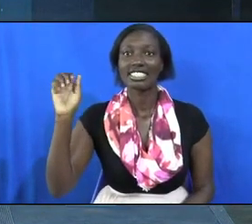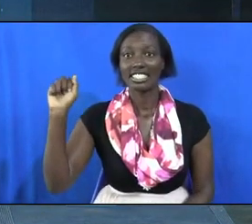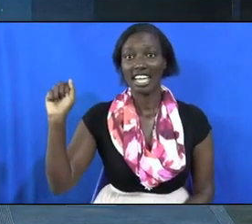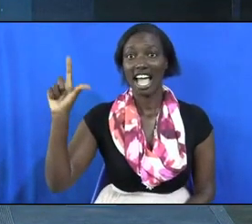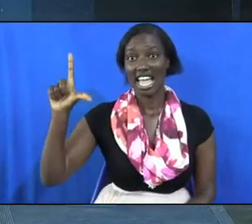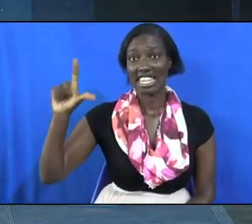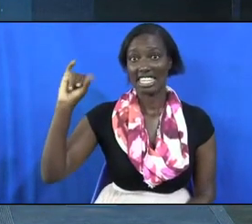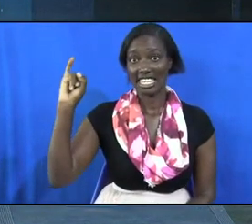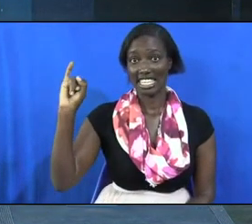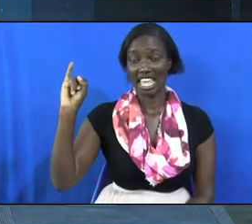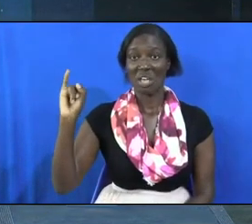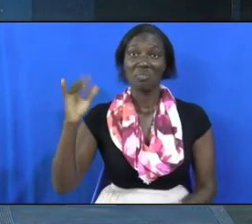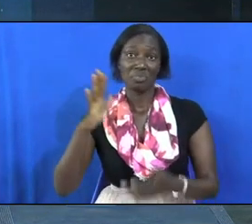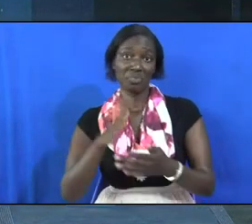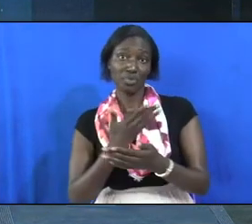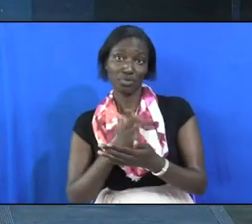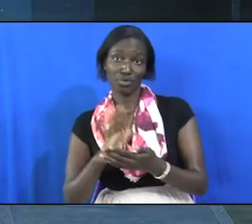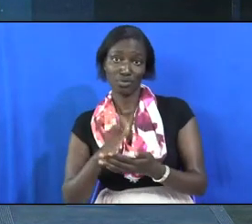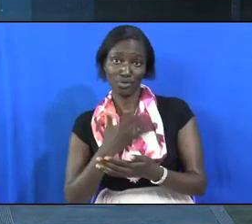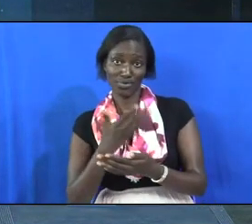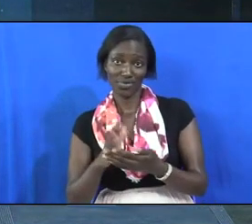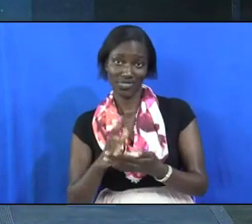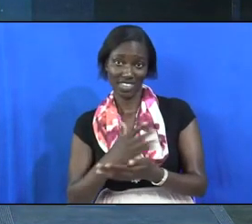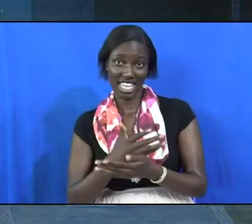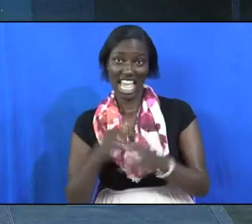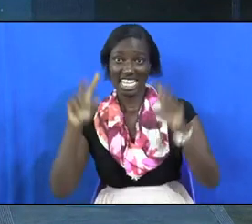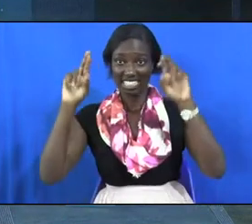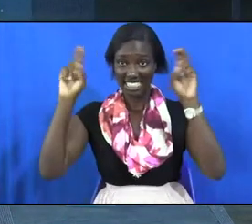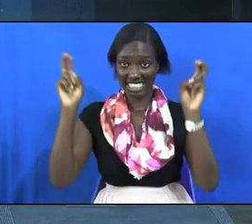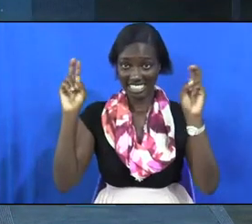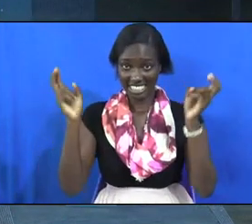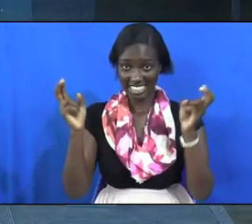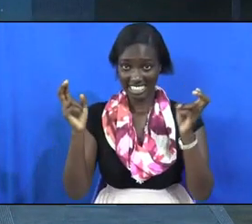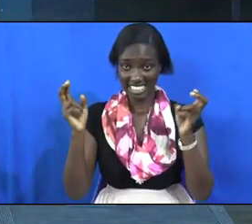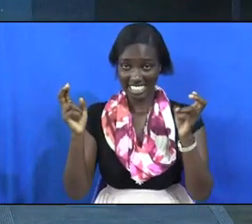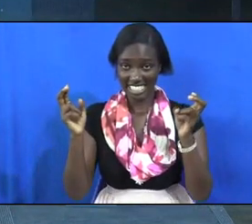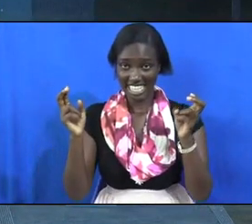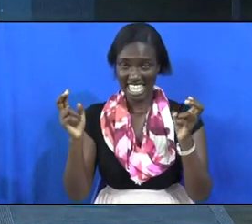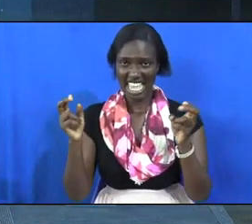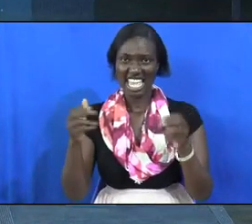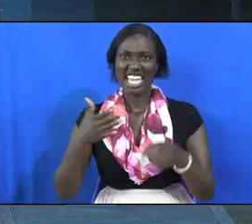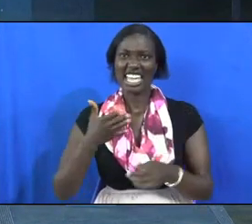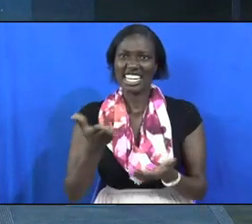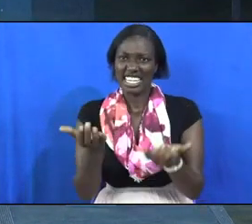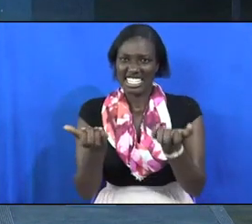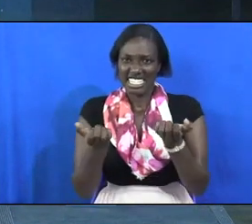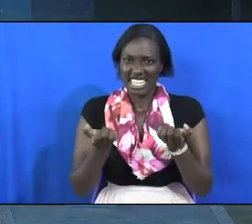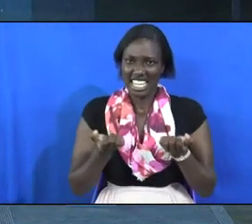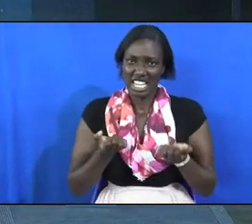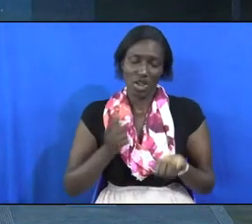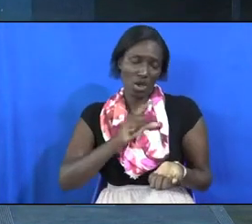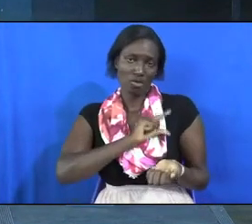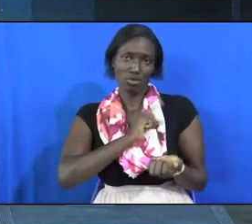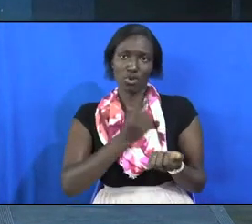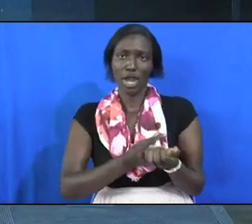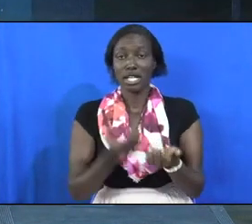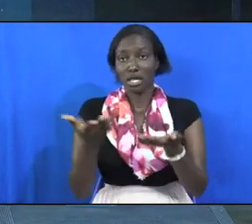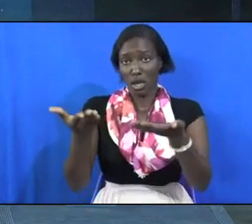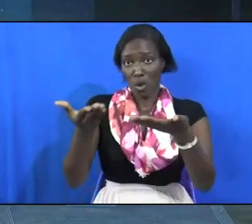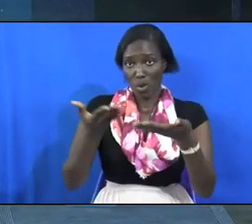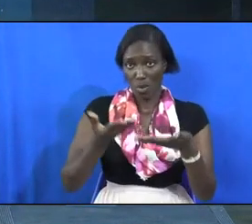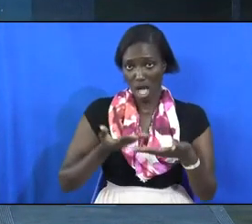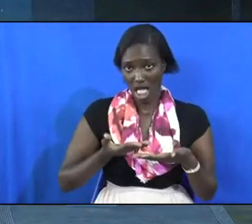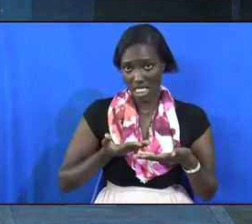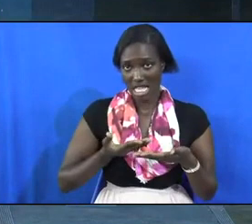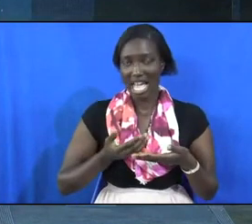are going to sing a song entitled, In Need of Grace. Welcome.